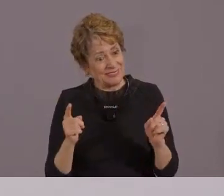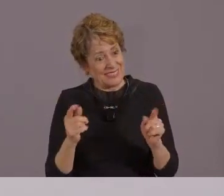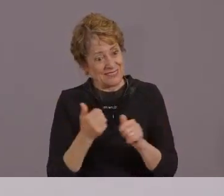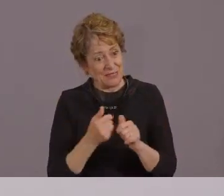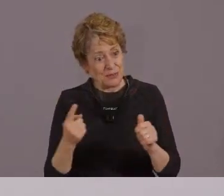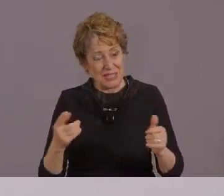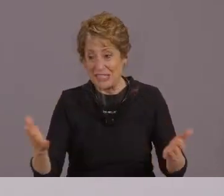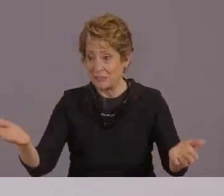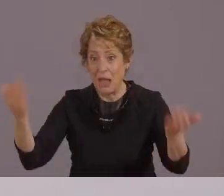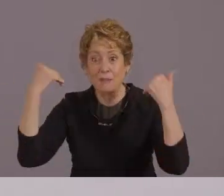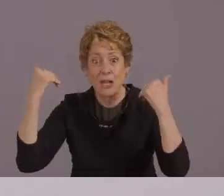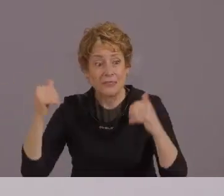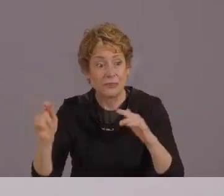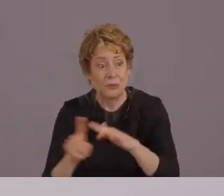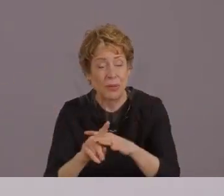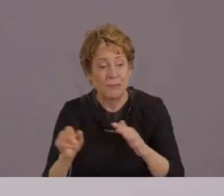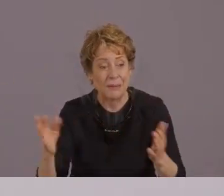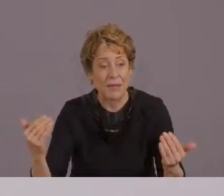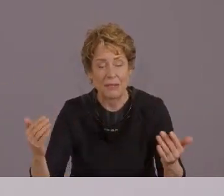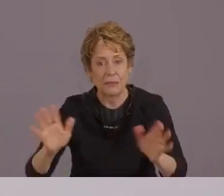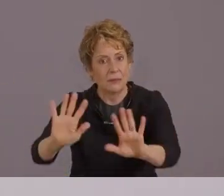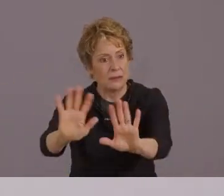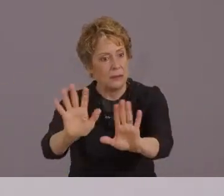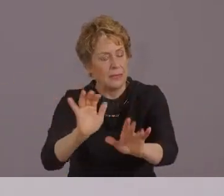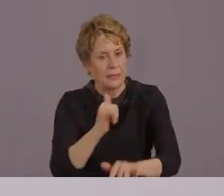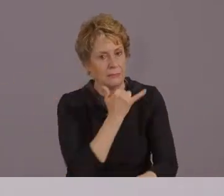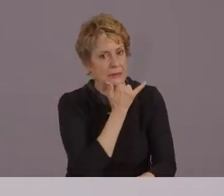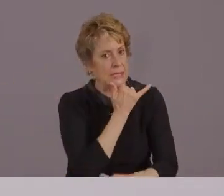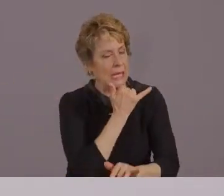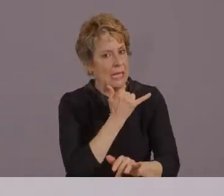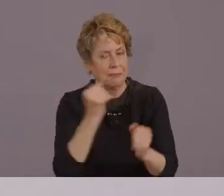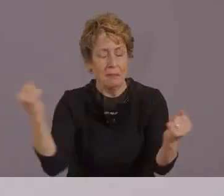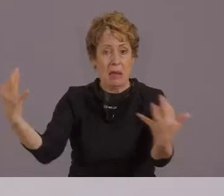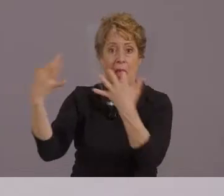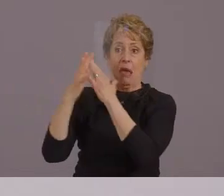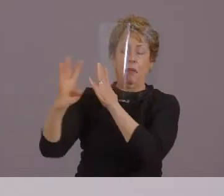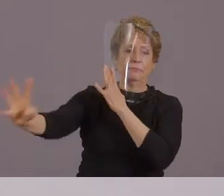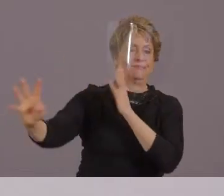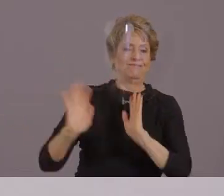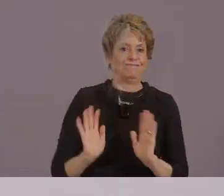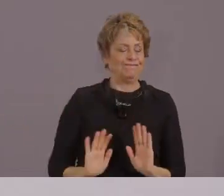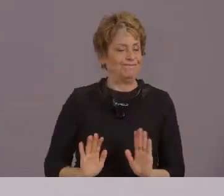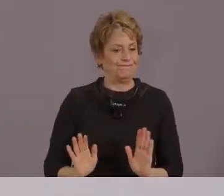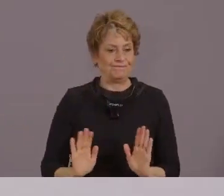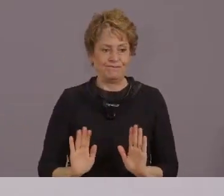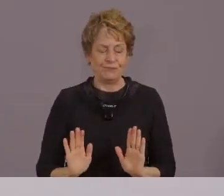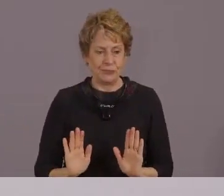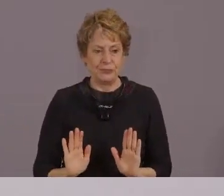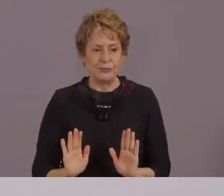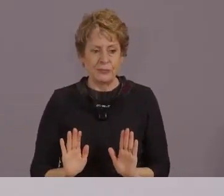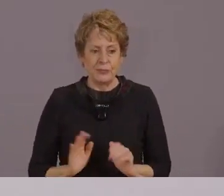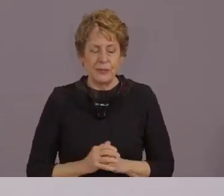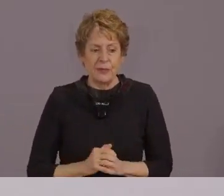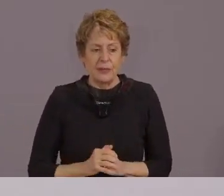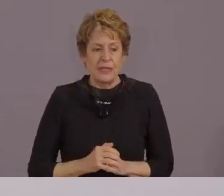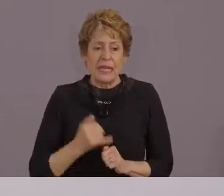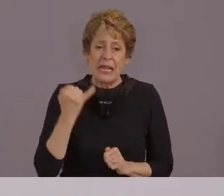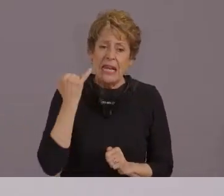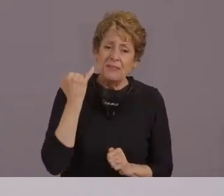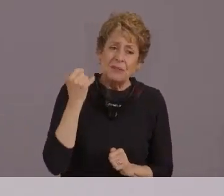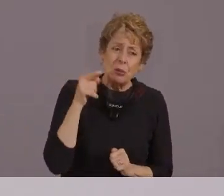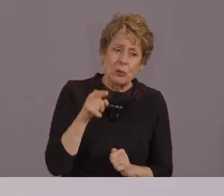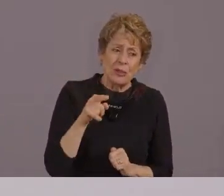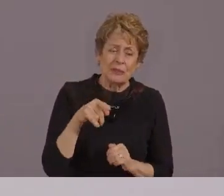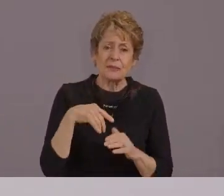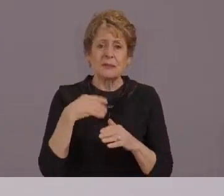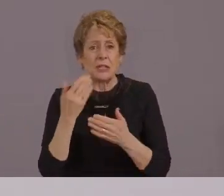end of the week, they may make a decision. But normally, for the most part, if you've got an appointment and you're within 24 or 48 hours of that